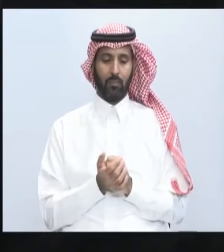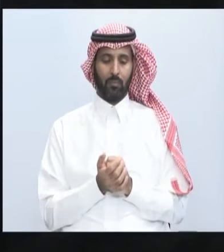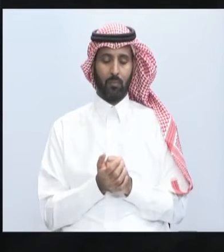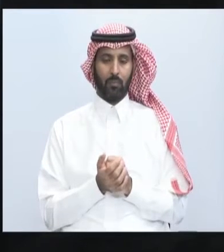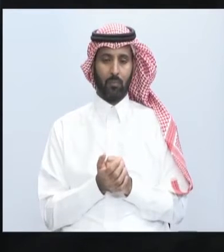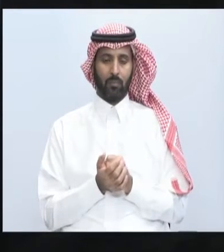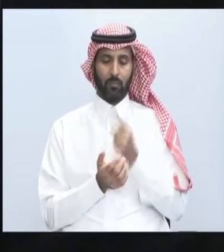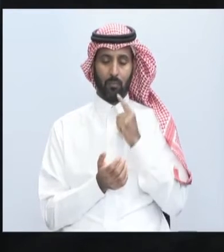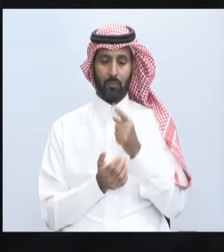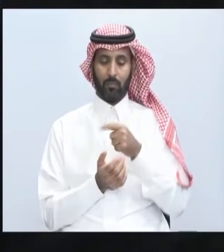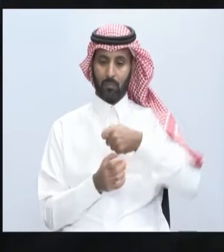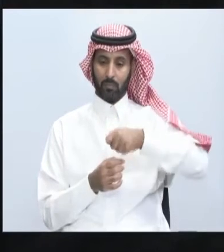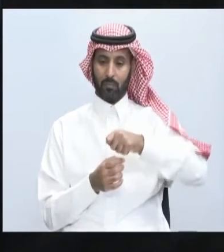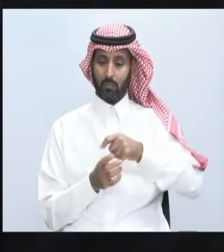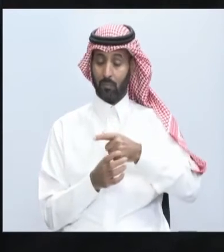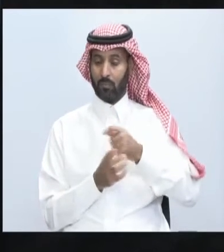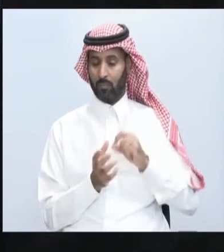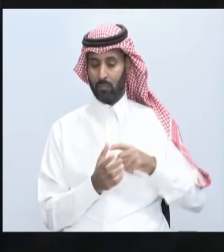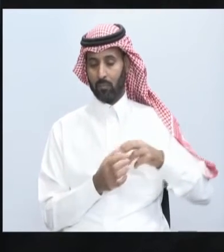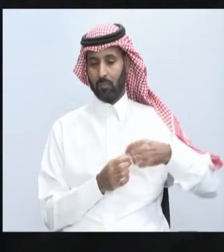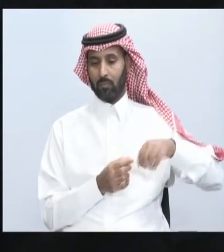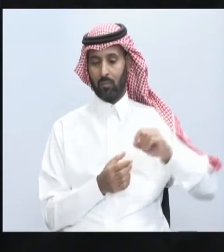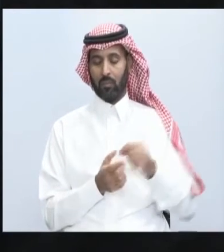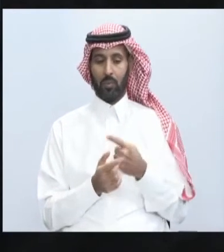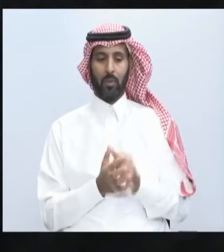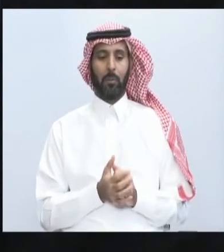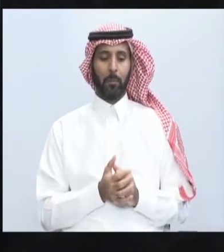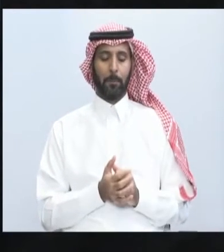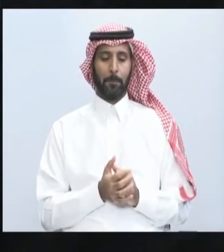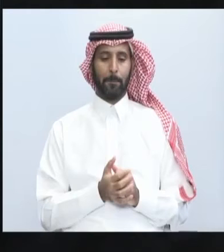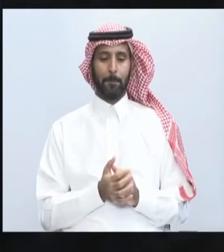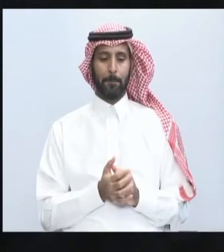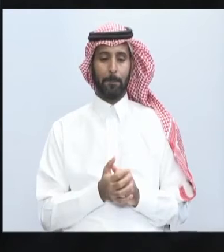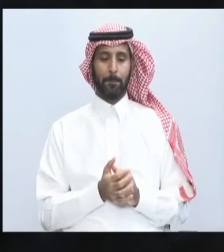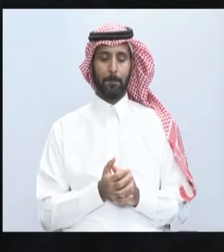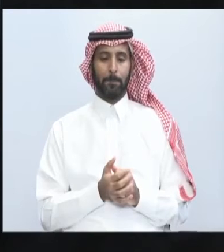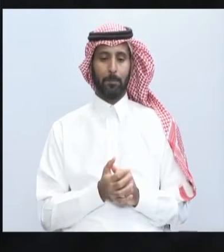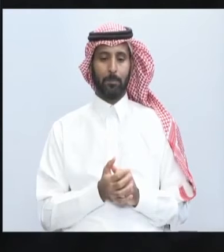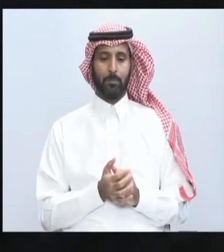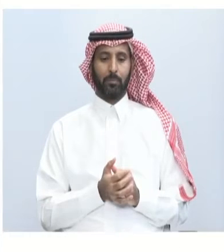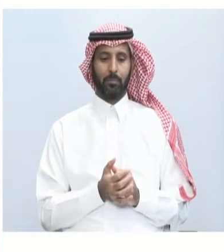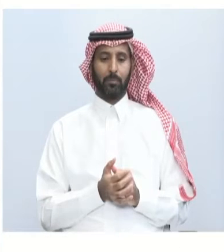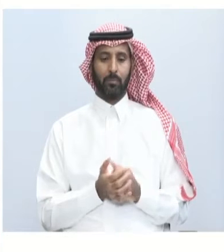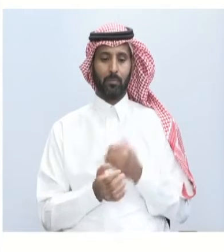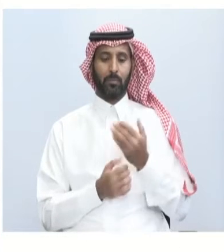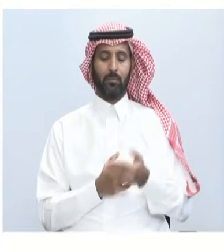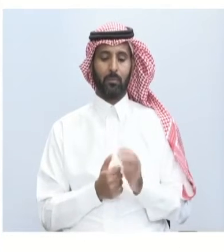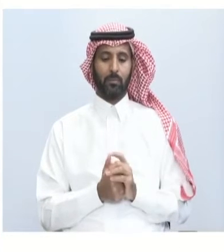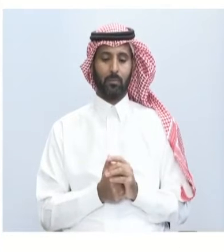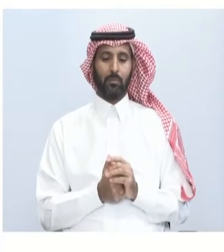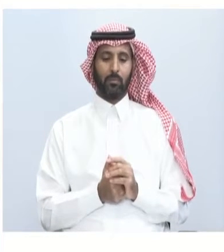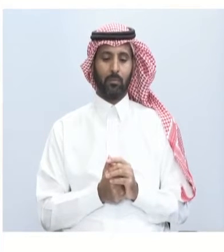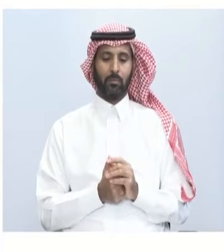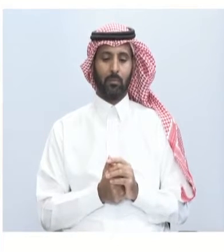can use this key chains in your daily life and while you're using your keys.